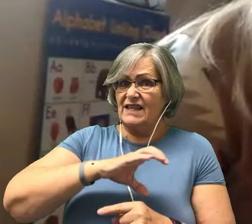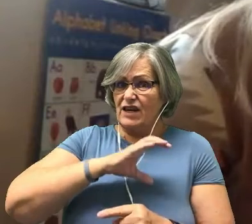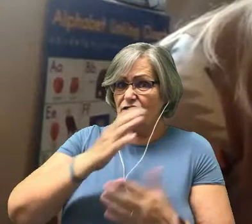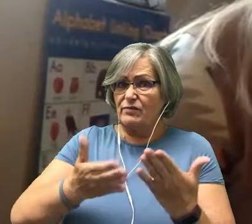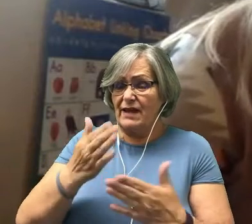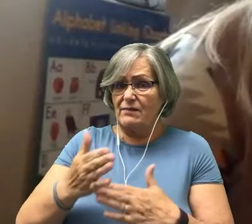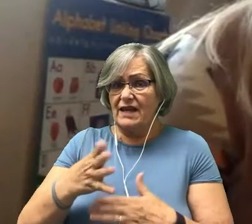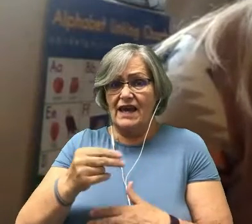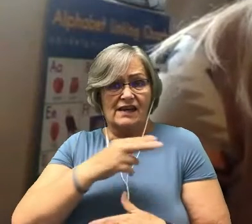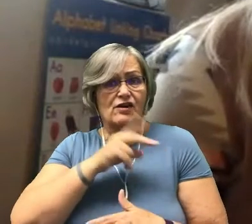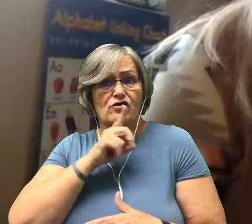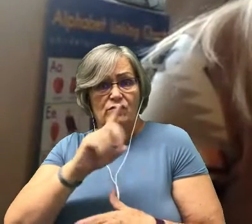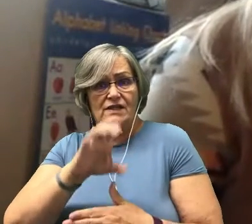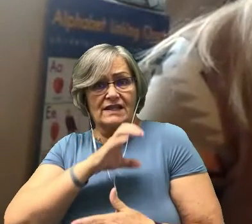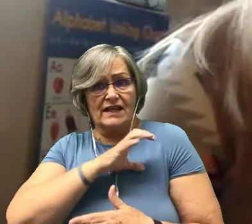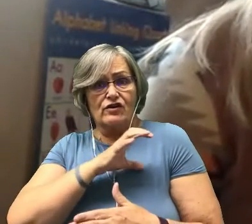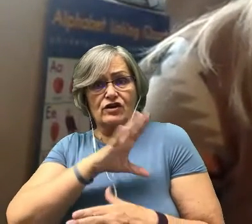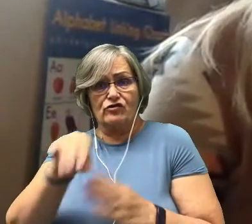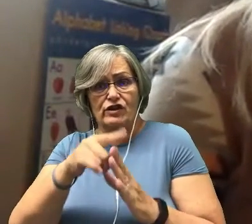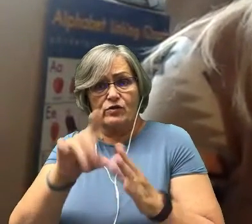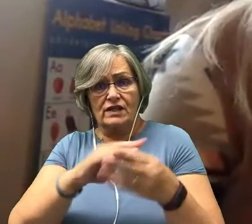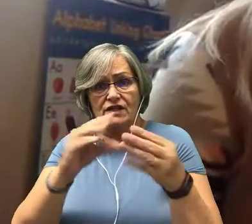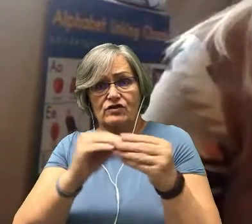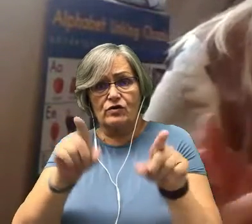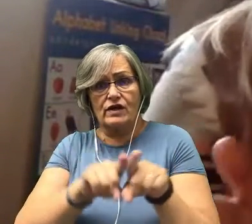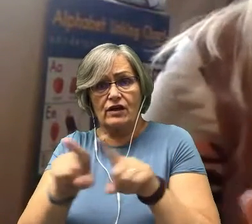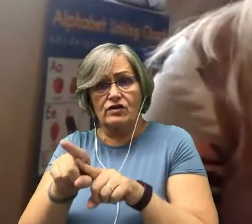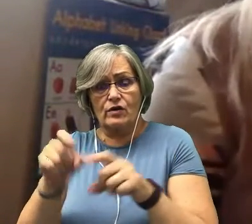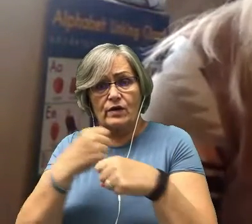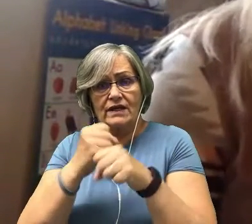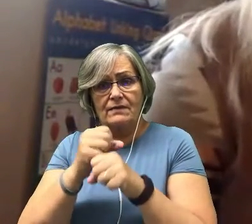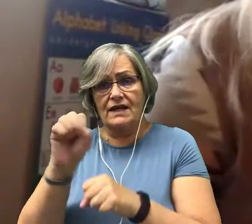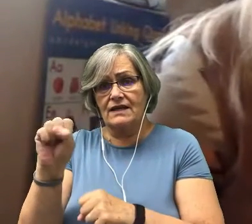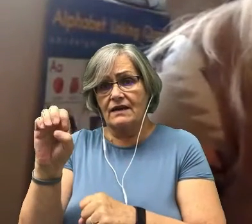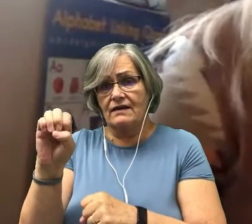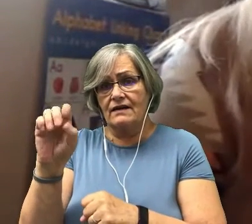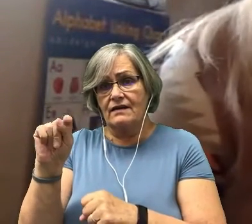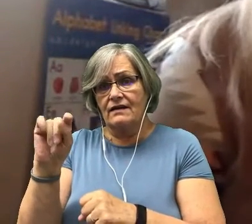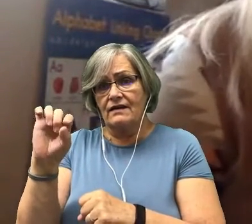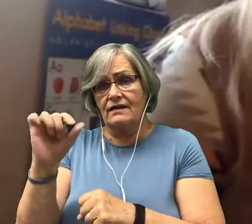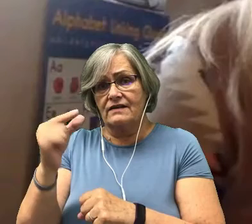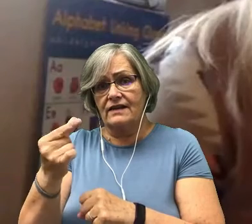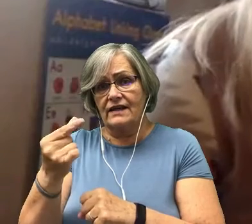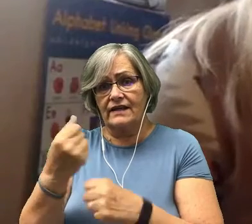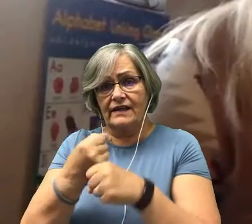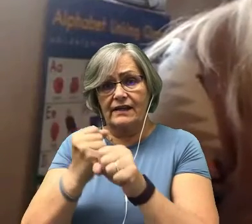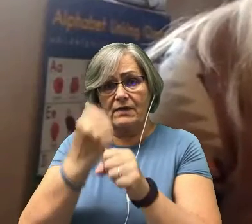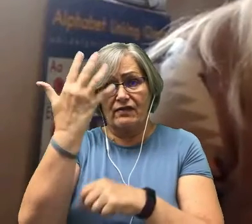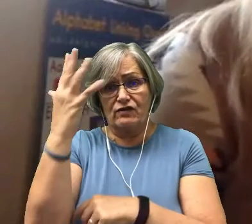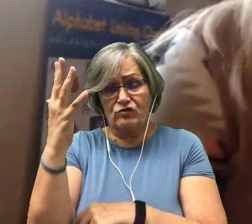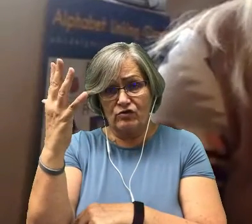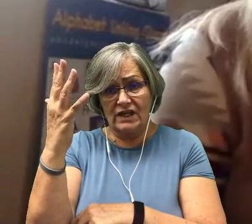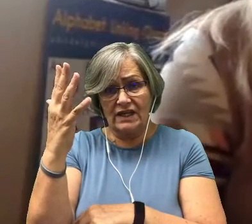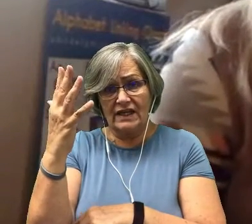was a character in his story. And he made a setting. He was walking through drawing a tree and drawing a little